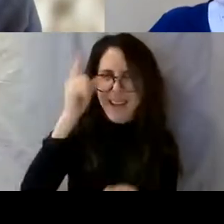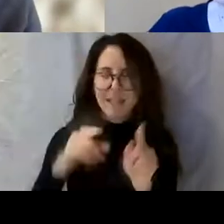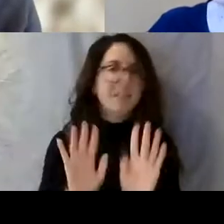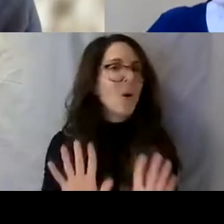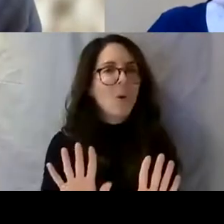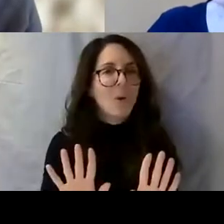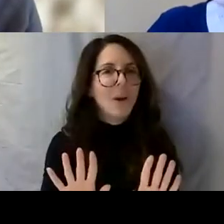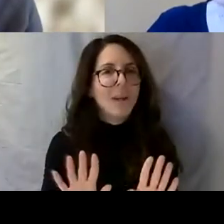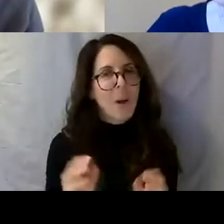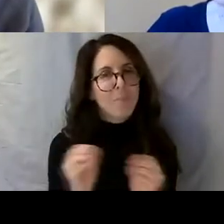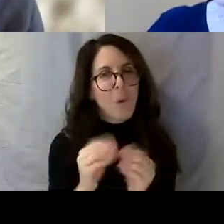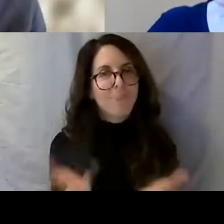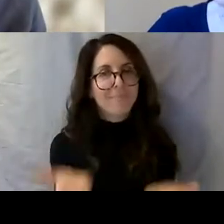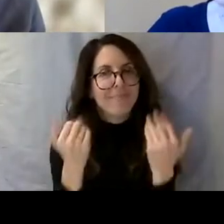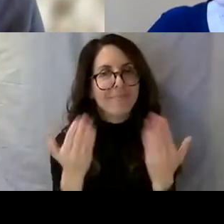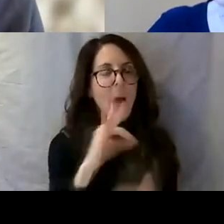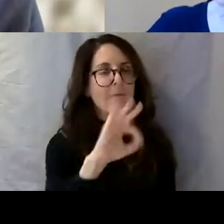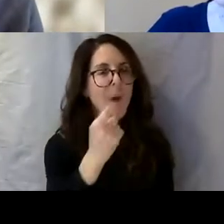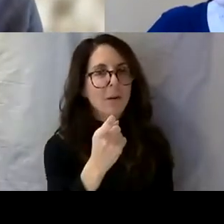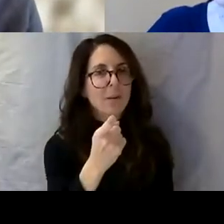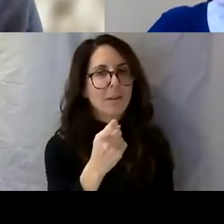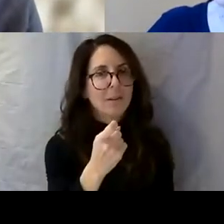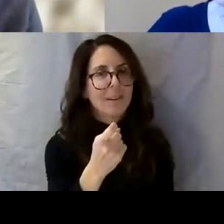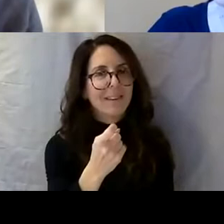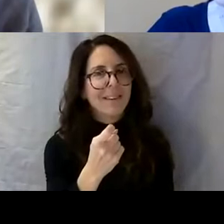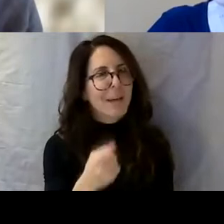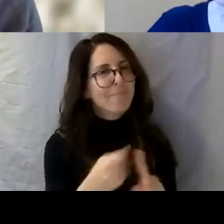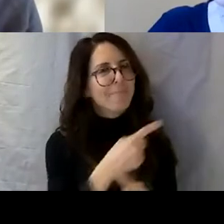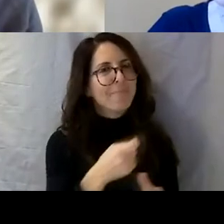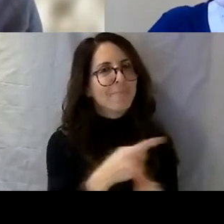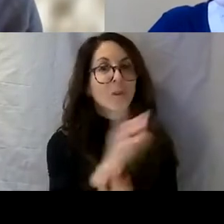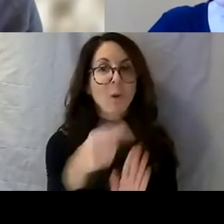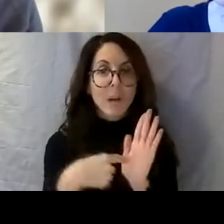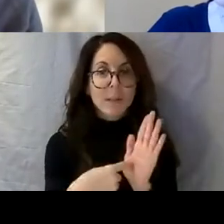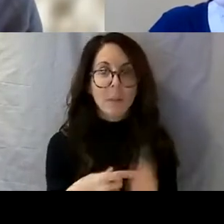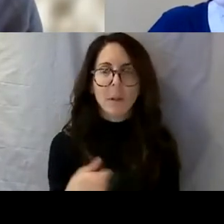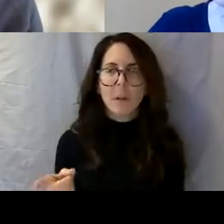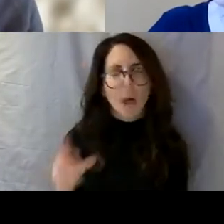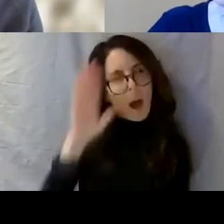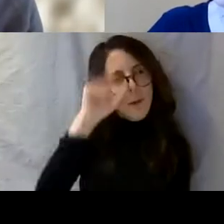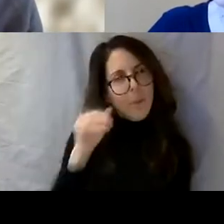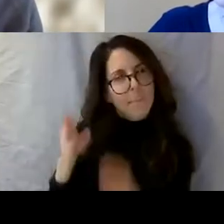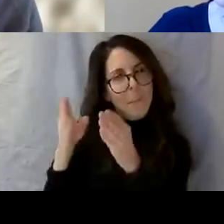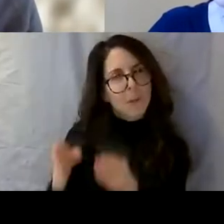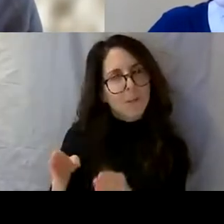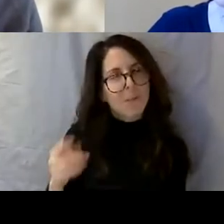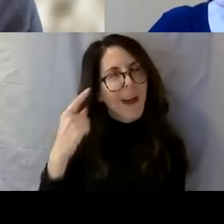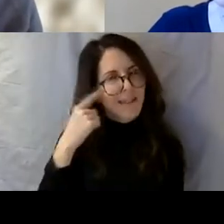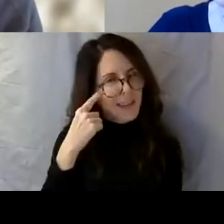table. So, you can say, I know this person and I think he or she or they would add a